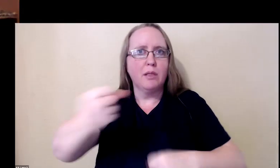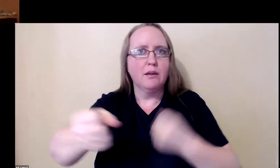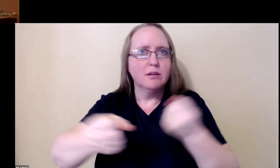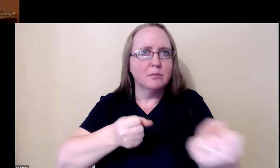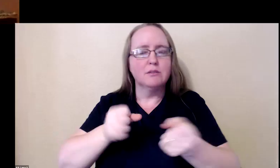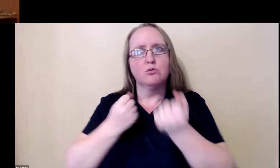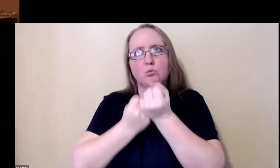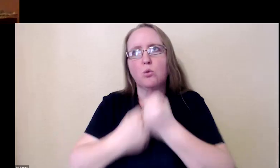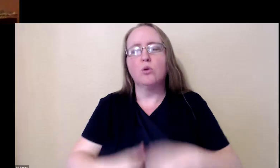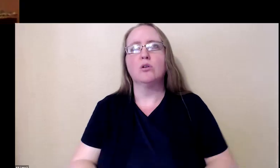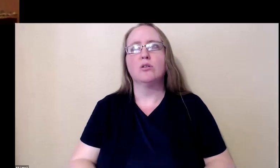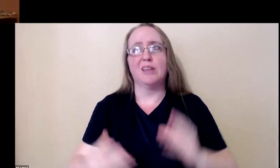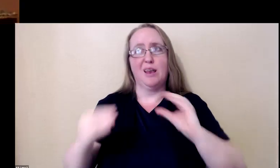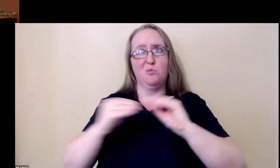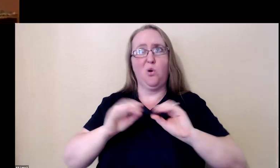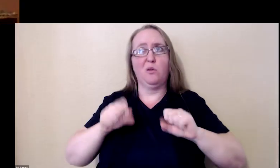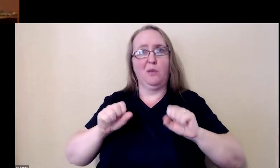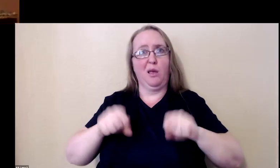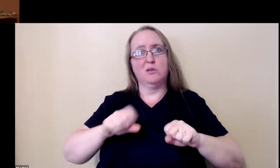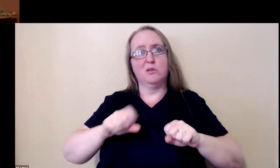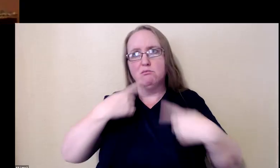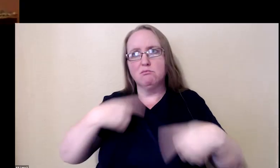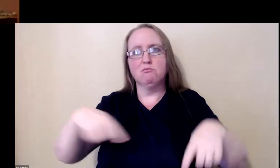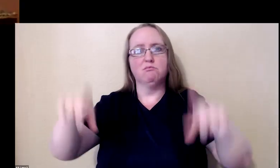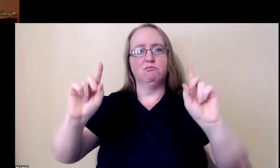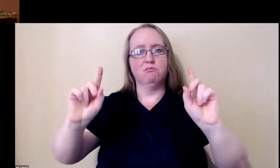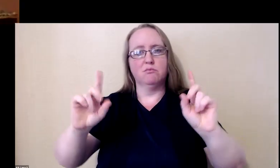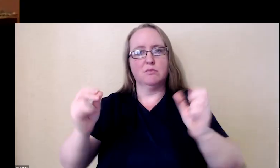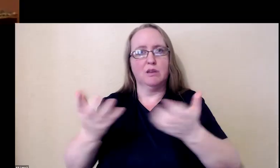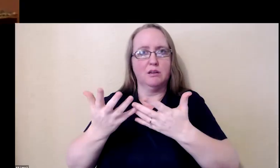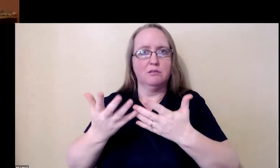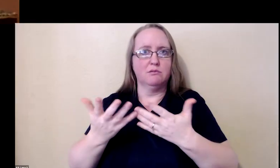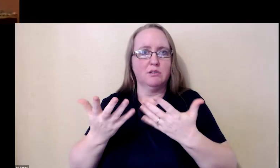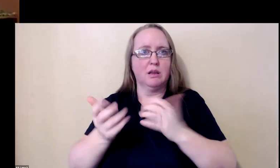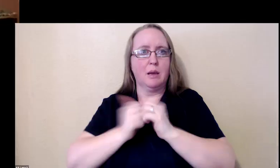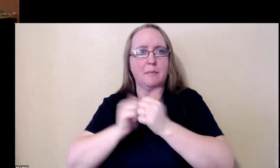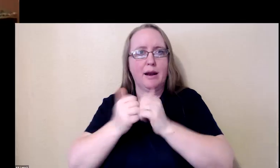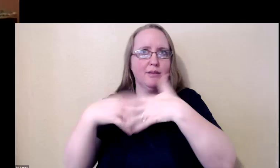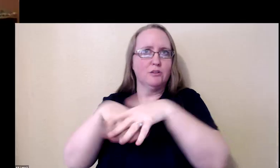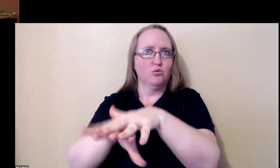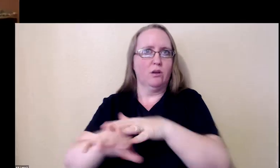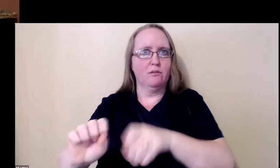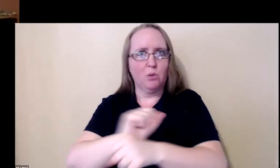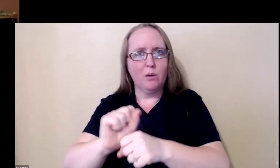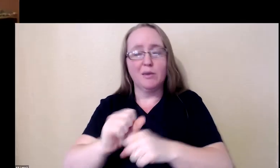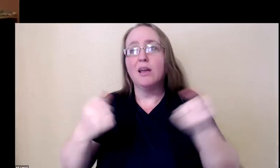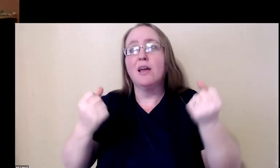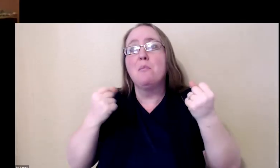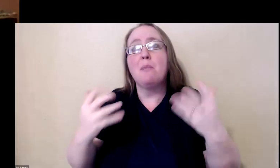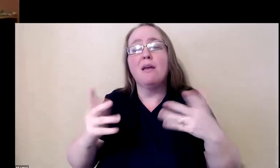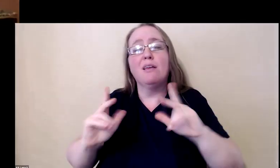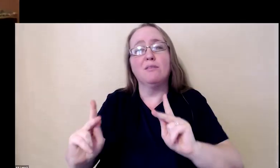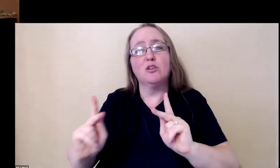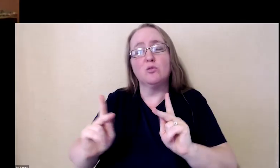and more to really be successful in competitive integrated employment. And many individuals, particularly those with intellectual